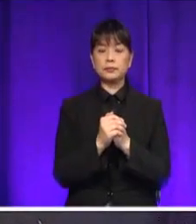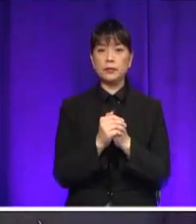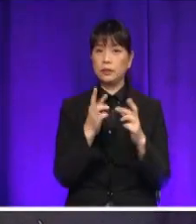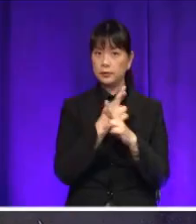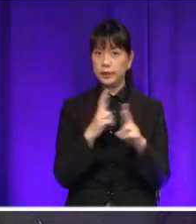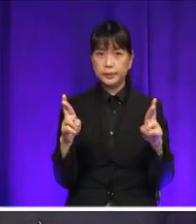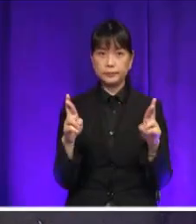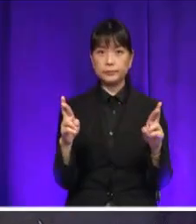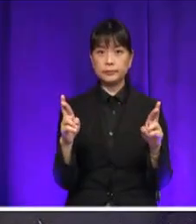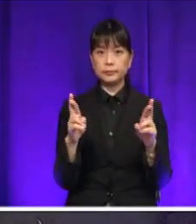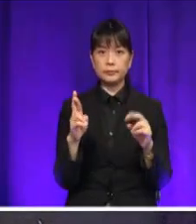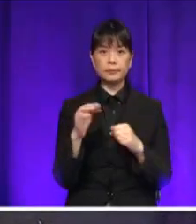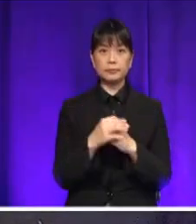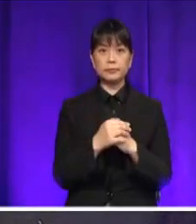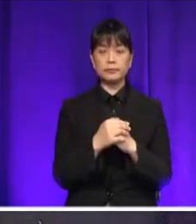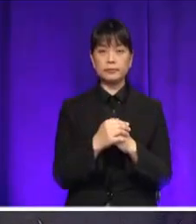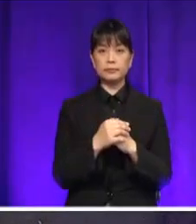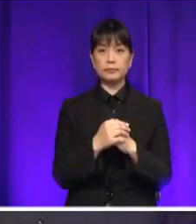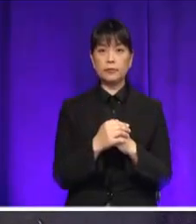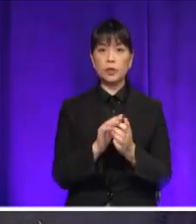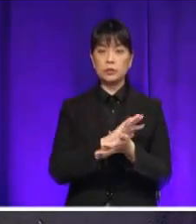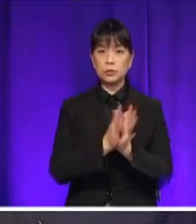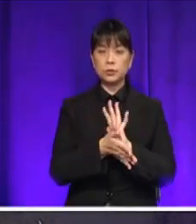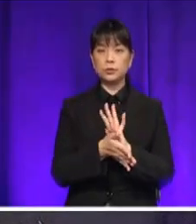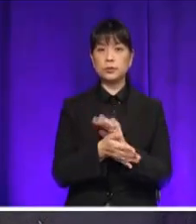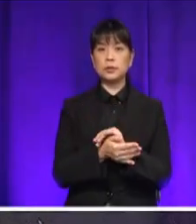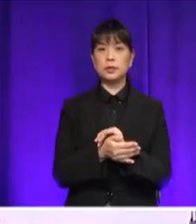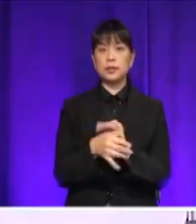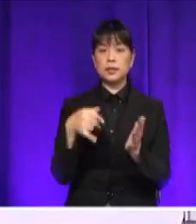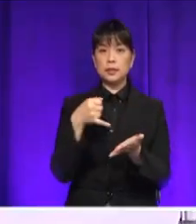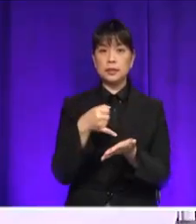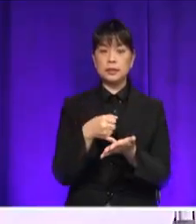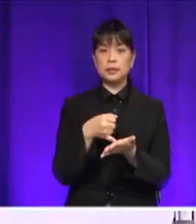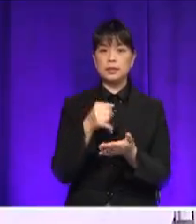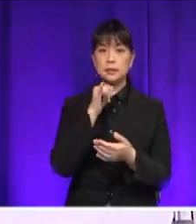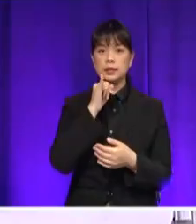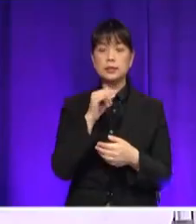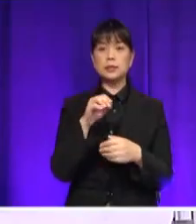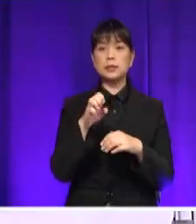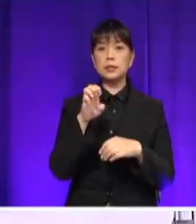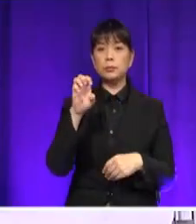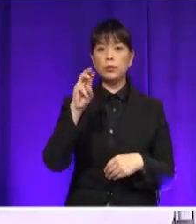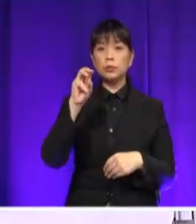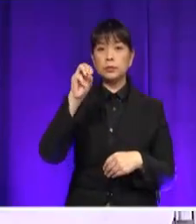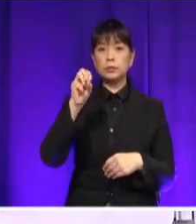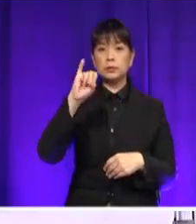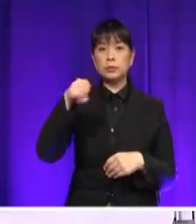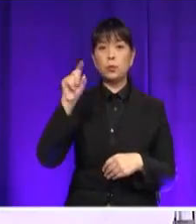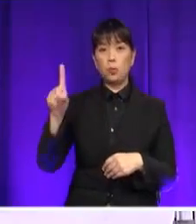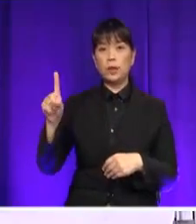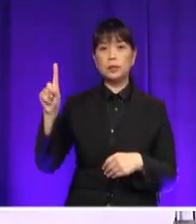everybody? Ready. So it's emoji 1, emoji 2, emoji